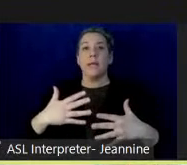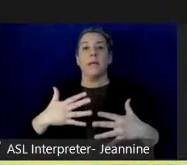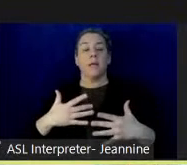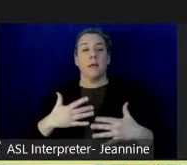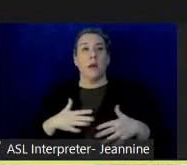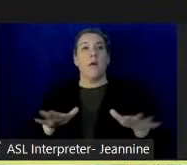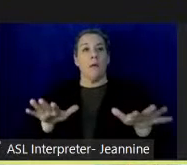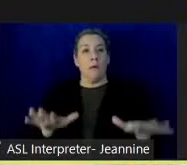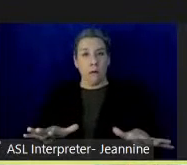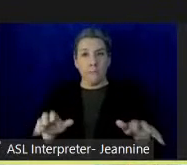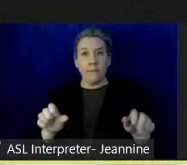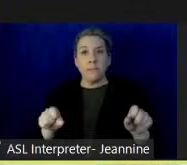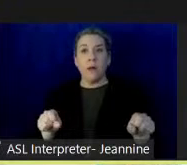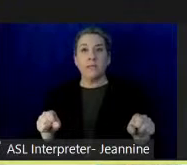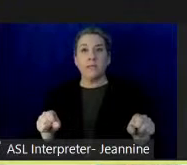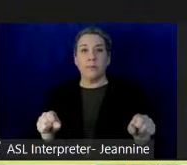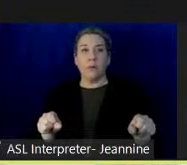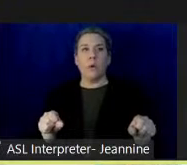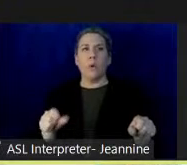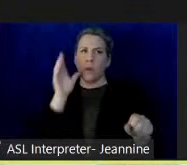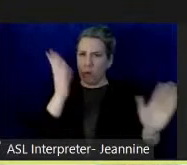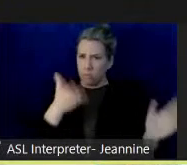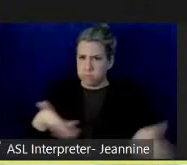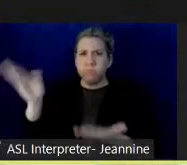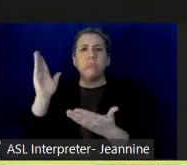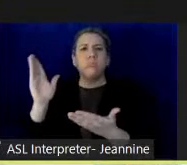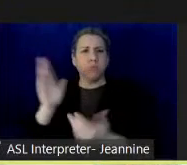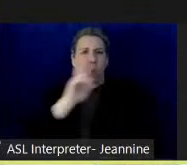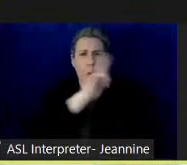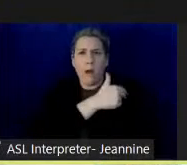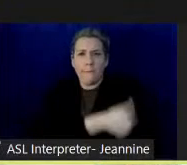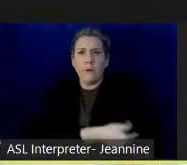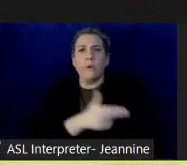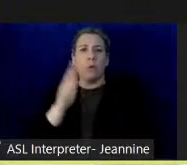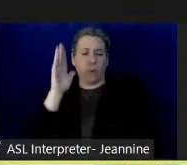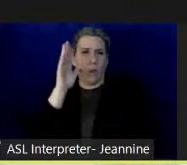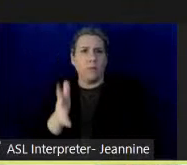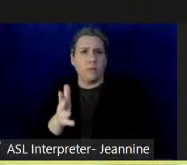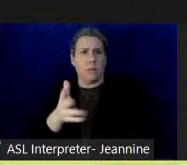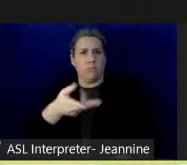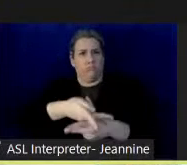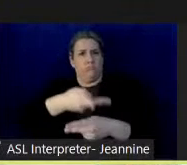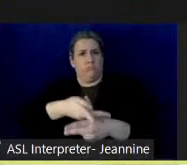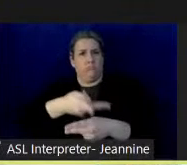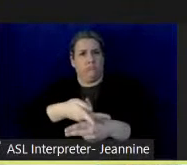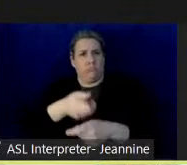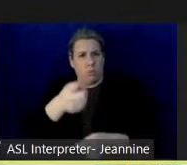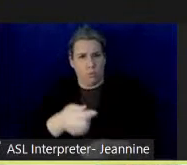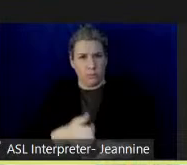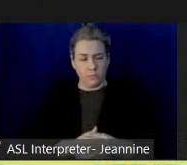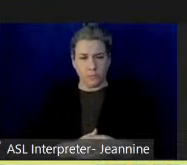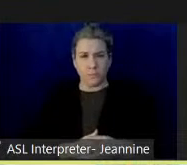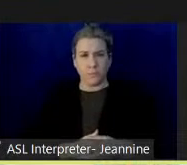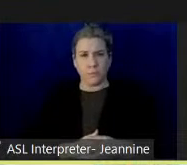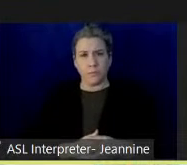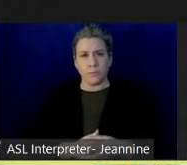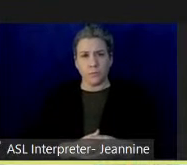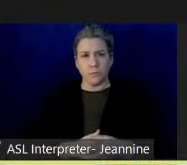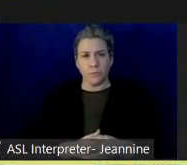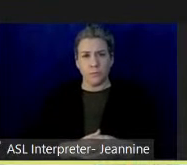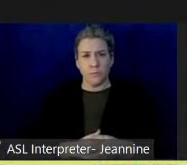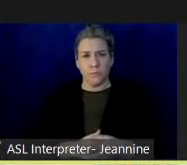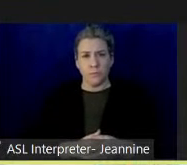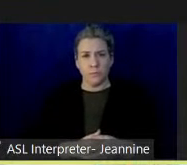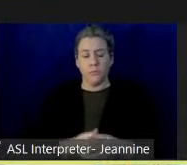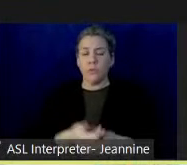as we can, we're going to be whisked to a facility that's going to give you the proper medical attention and care that you need. Okay, you need to